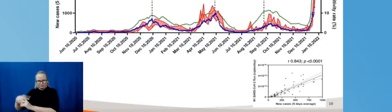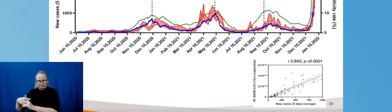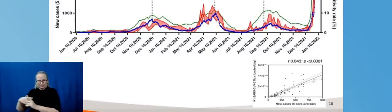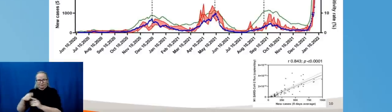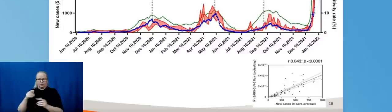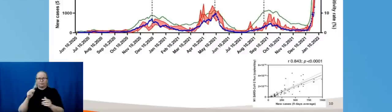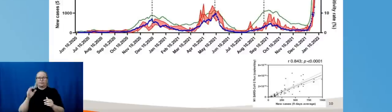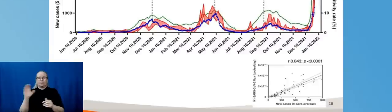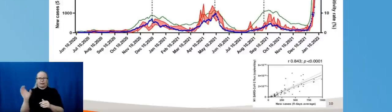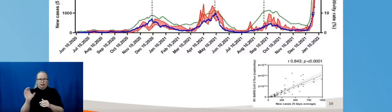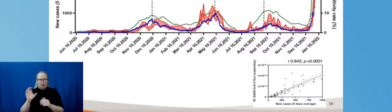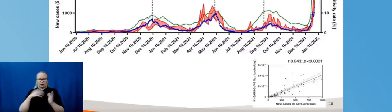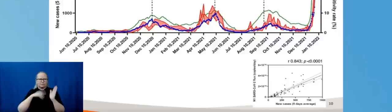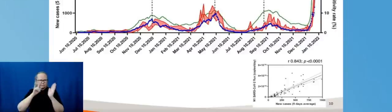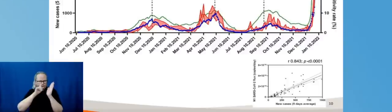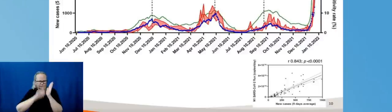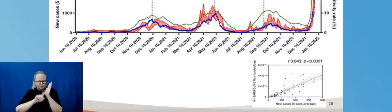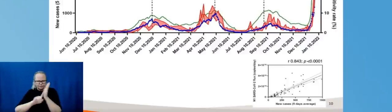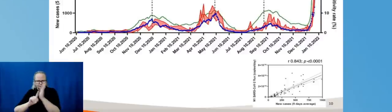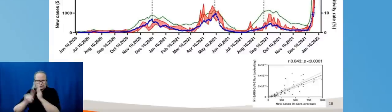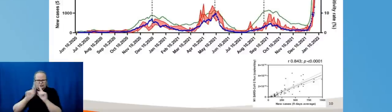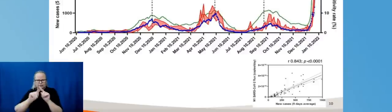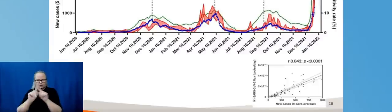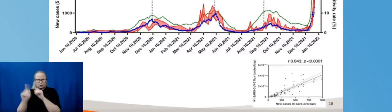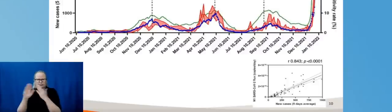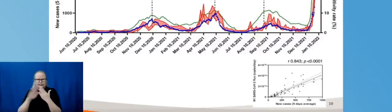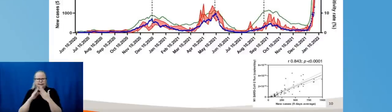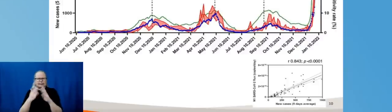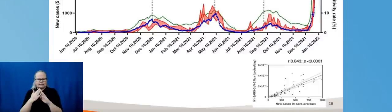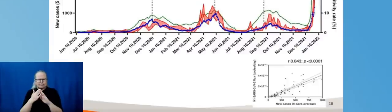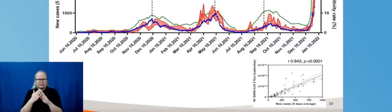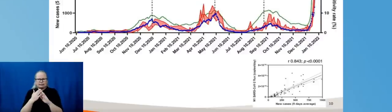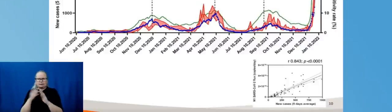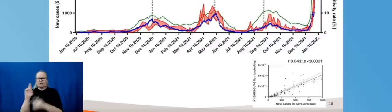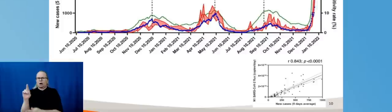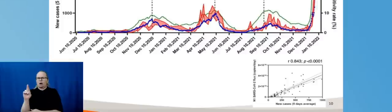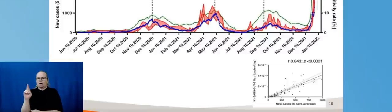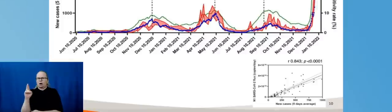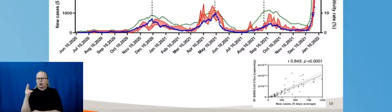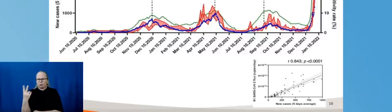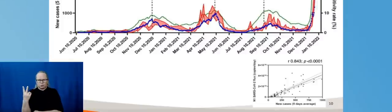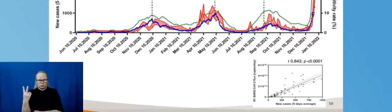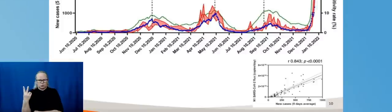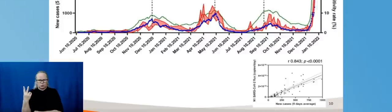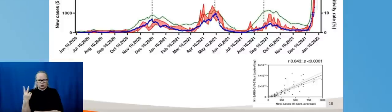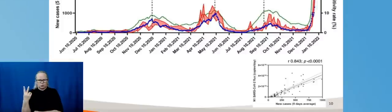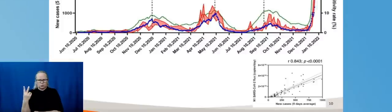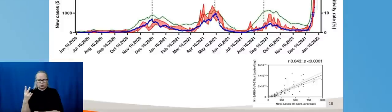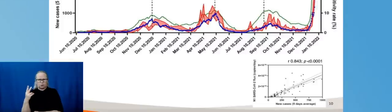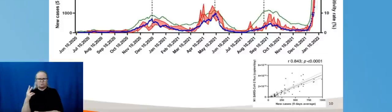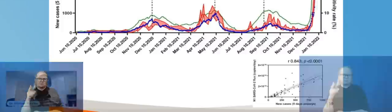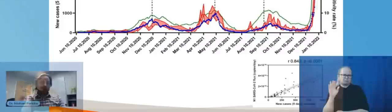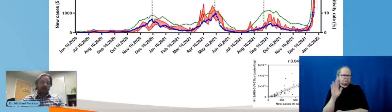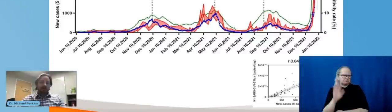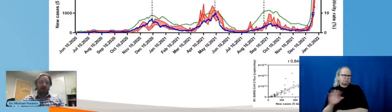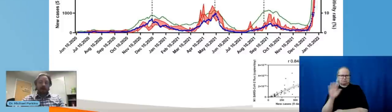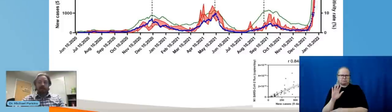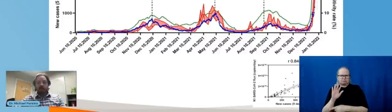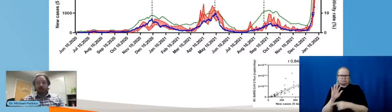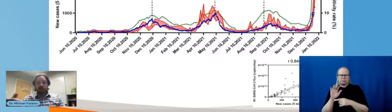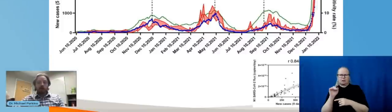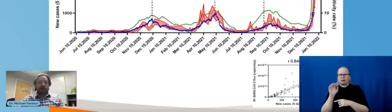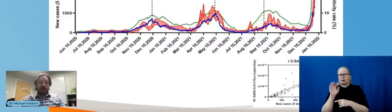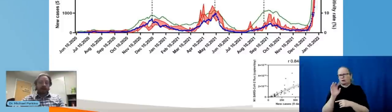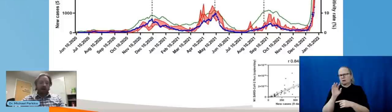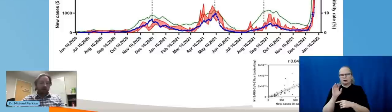Calgary. We've looked at this across municipalities, and generally our R-squared correlation is between